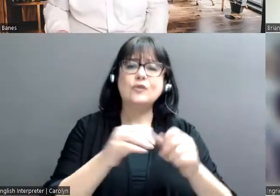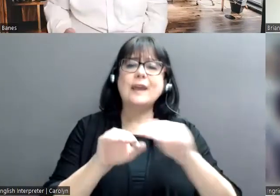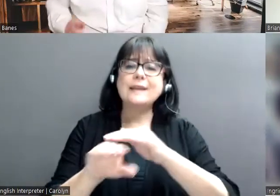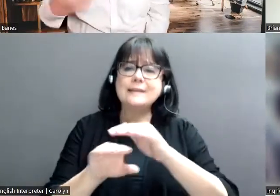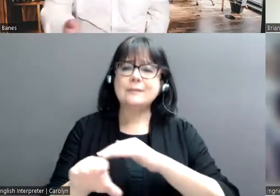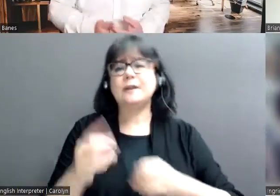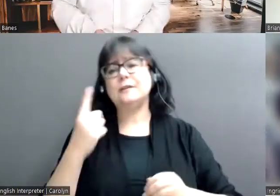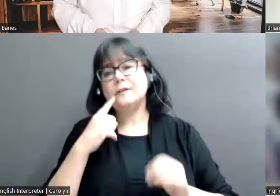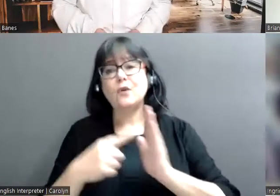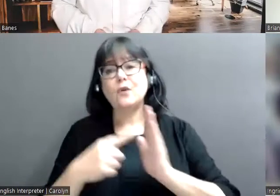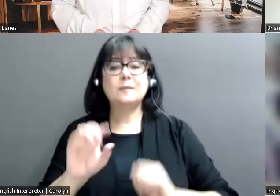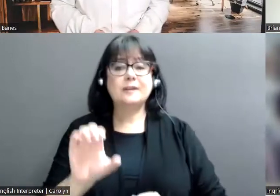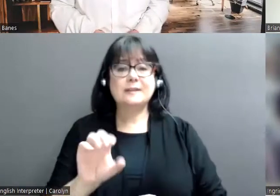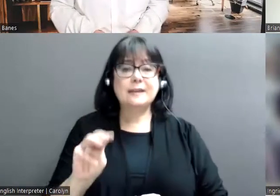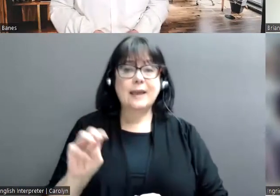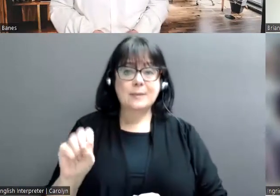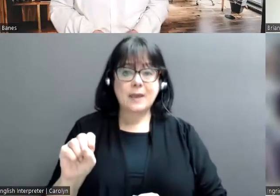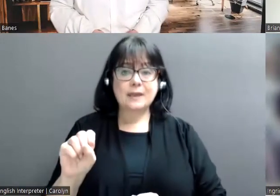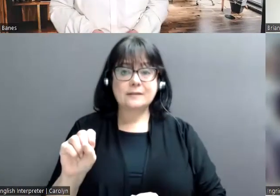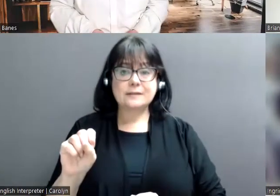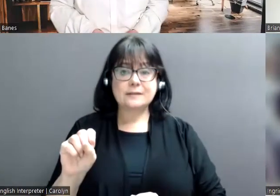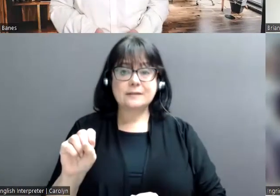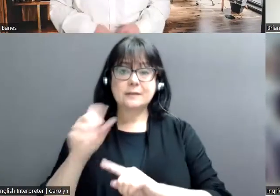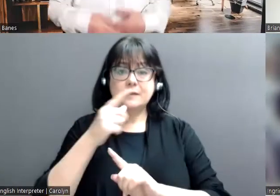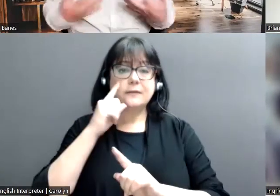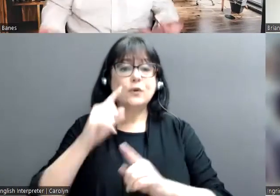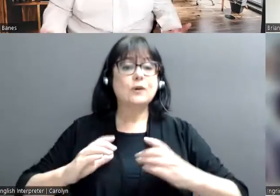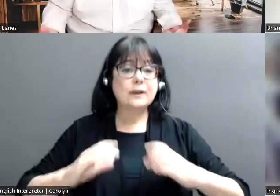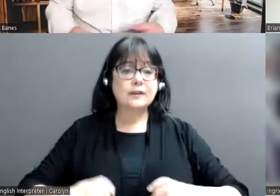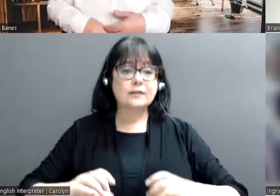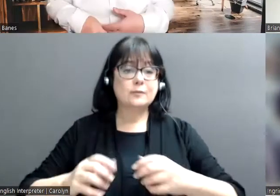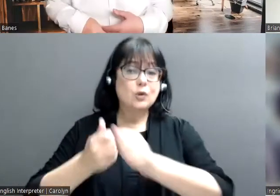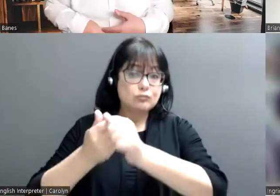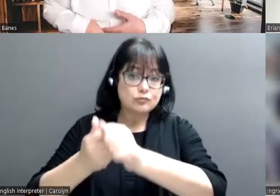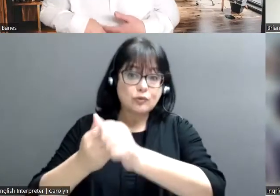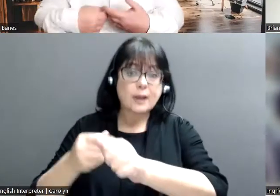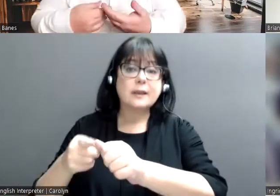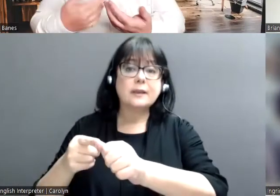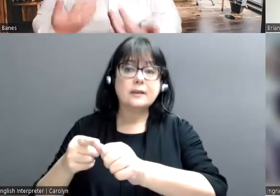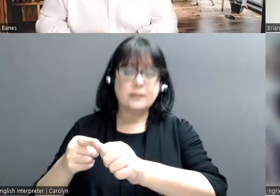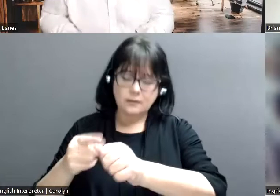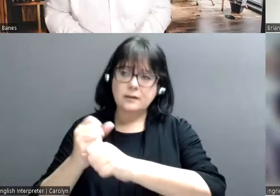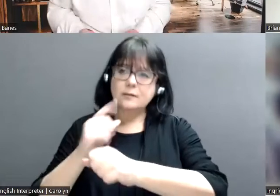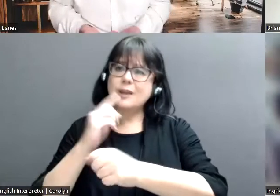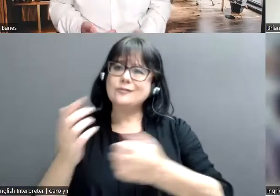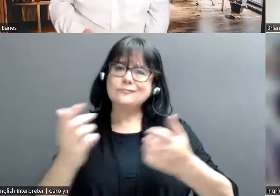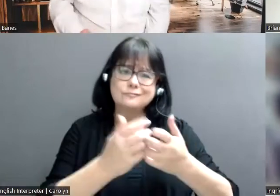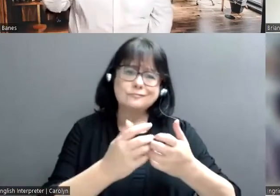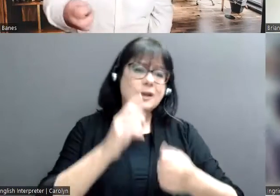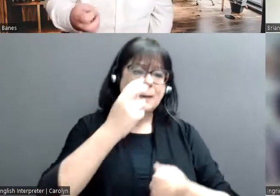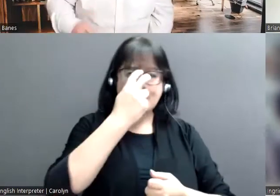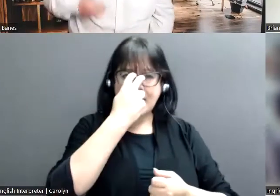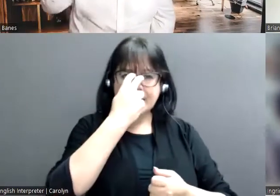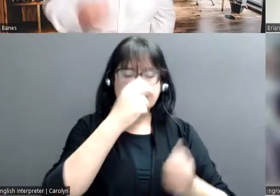customers, let's make sure it will work with a screen reader for people who are blind, and so on. So we're not saying we've got those people yet,